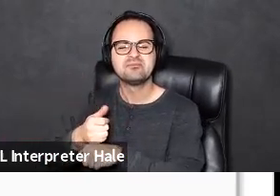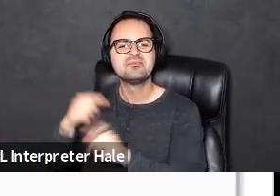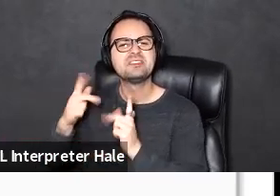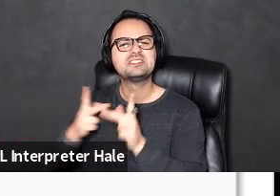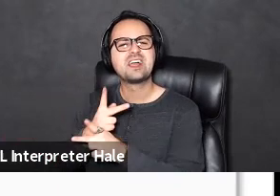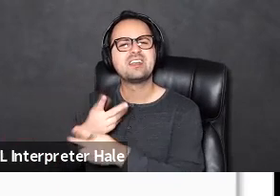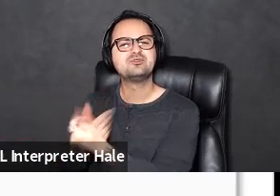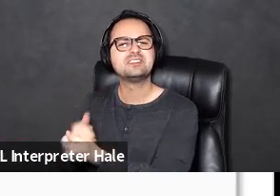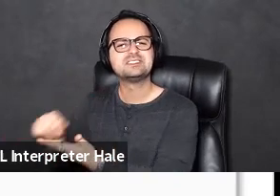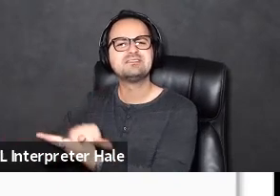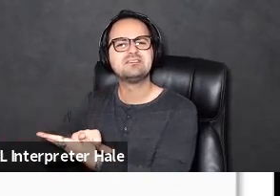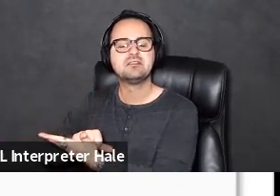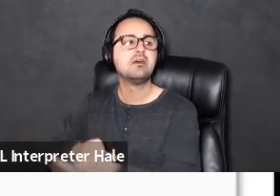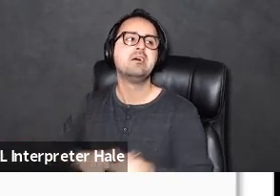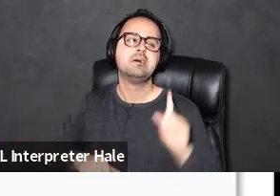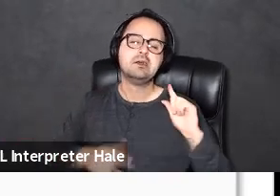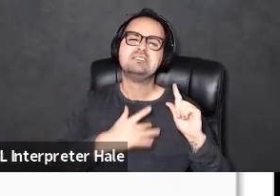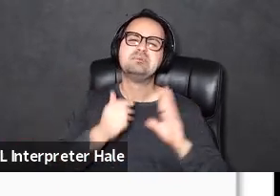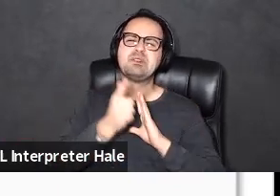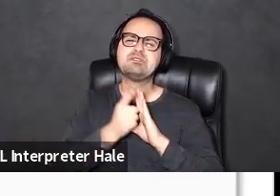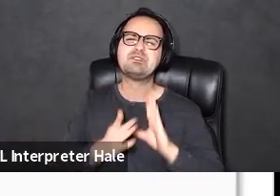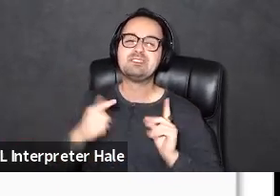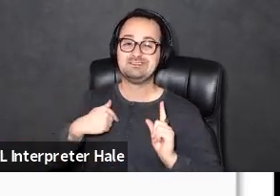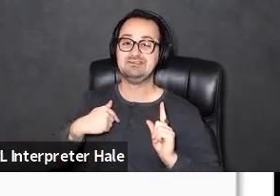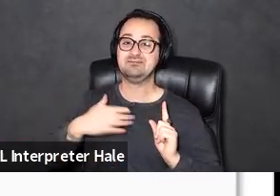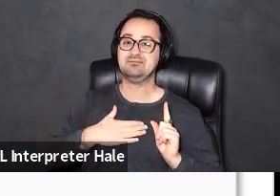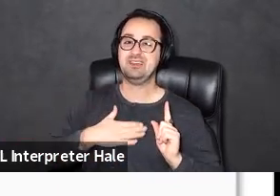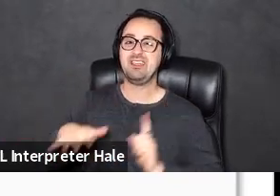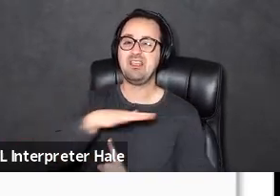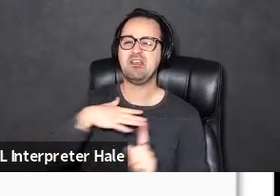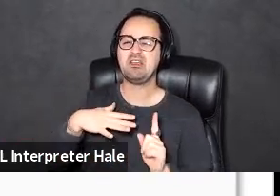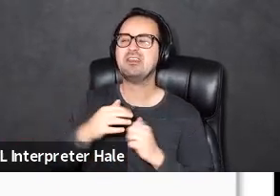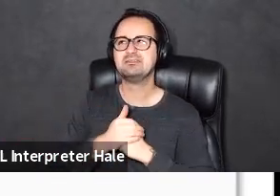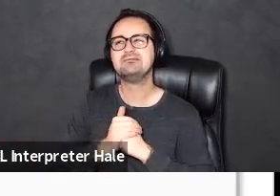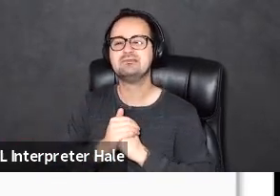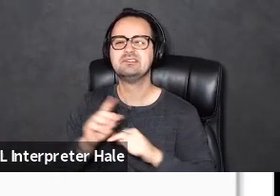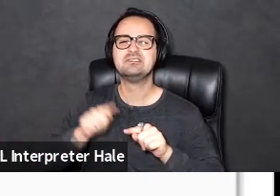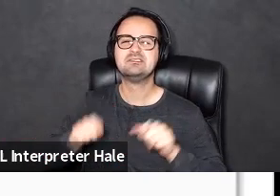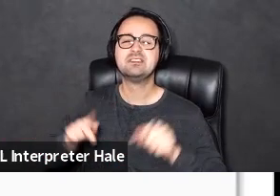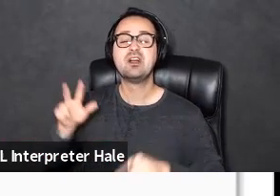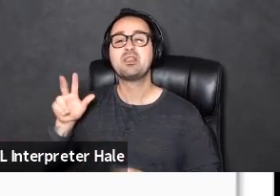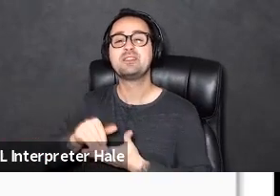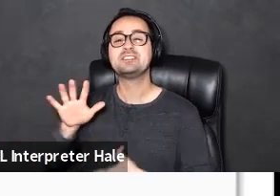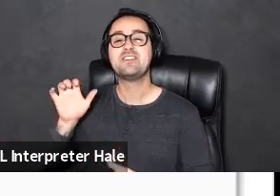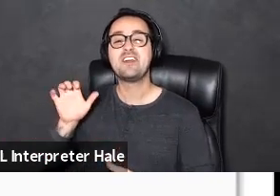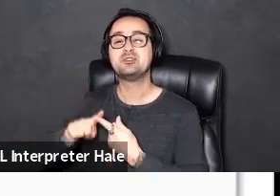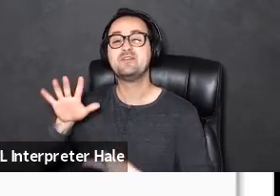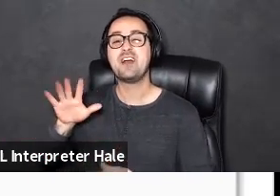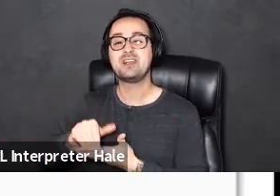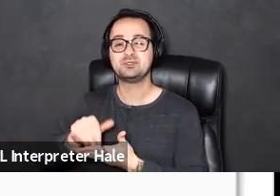trust? Most of the attorneys I talk to in this area, and it does vary anywhere from maybe $3,500 to